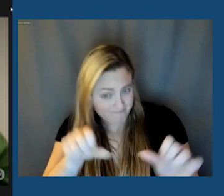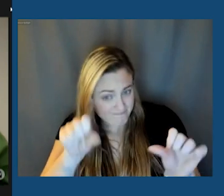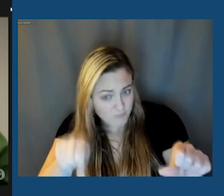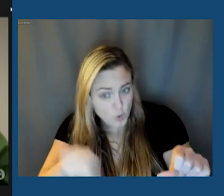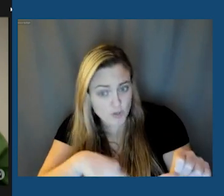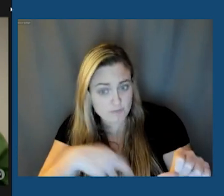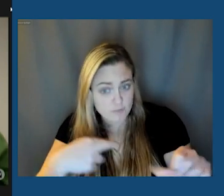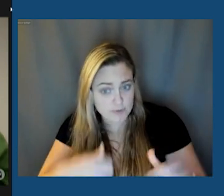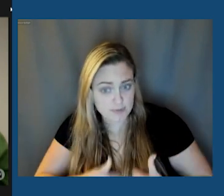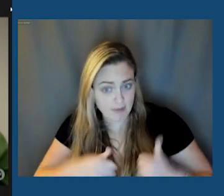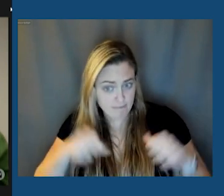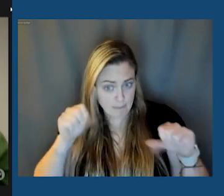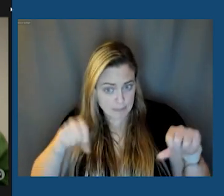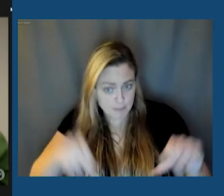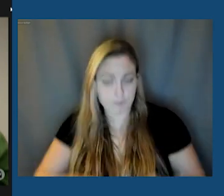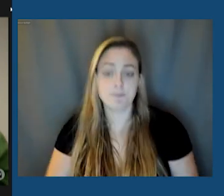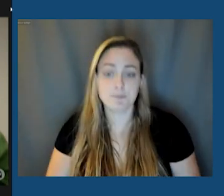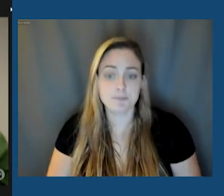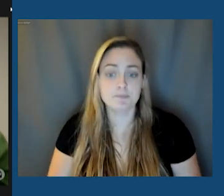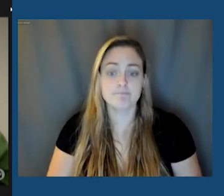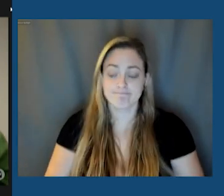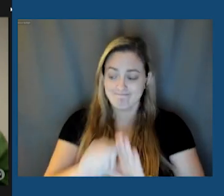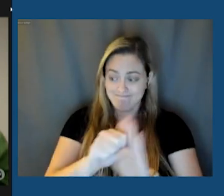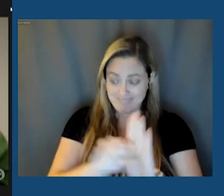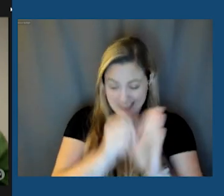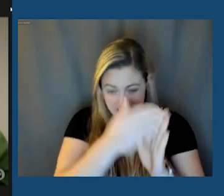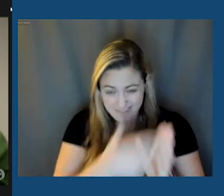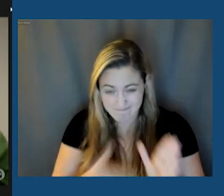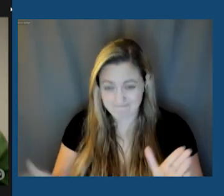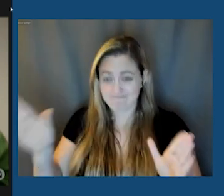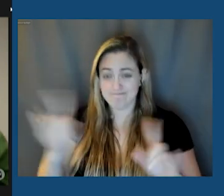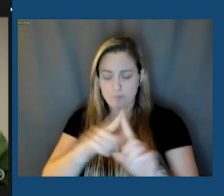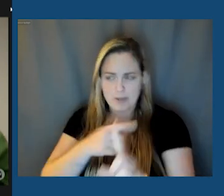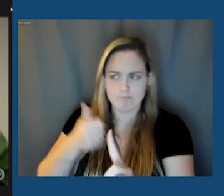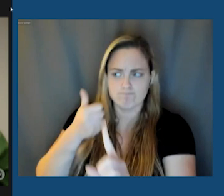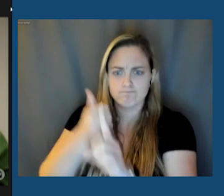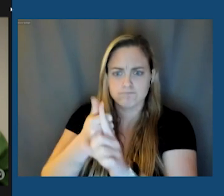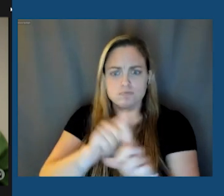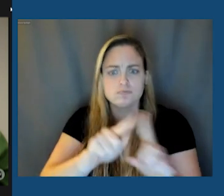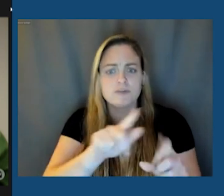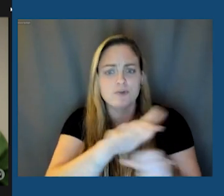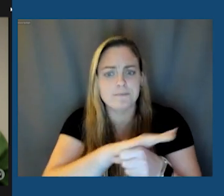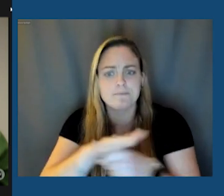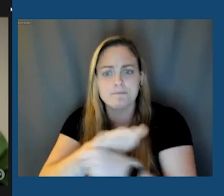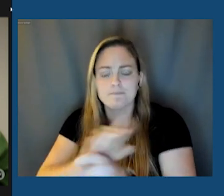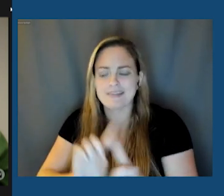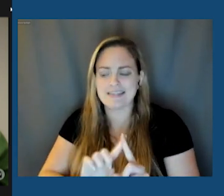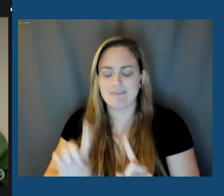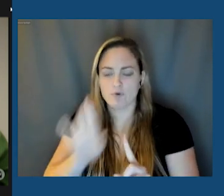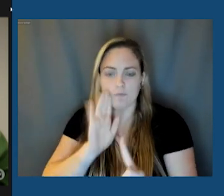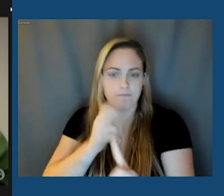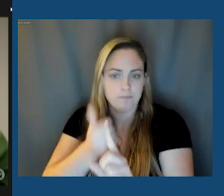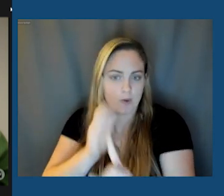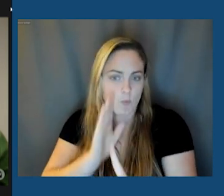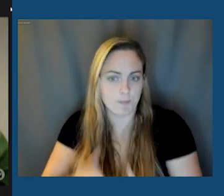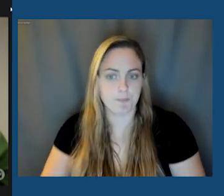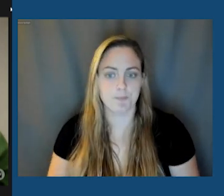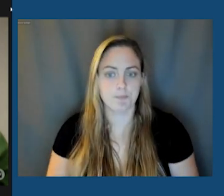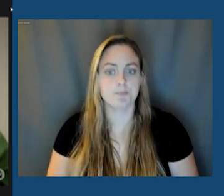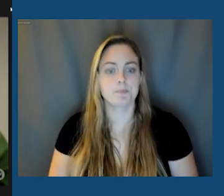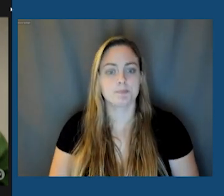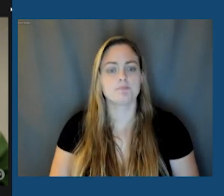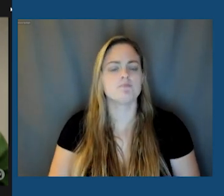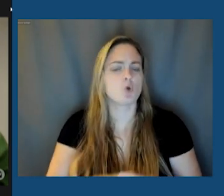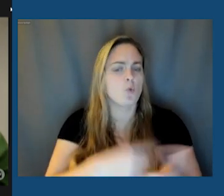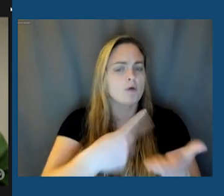life-threatening storm. It is a statewide event, but it's hitting the different regions of our state very differently. Let's go region by